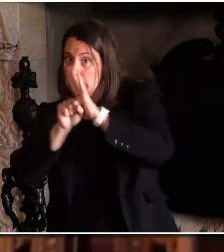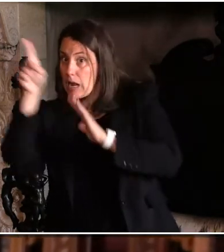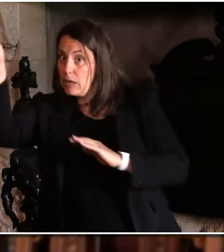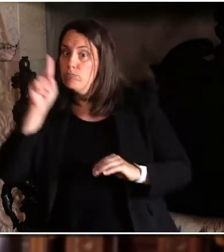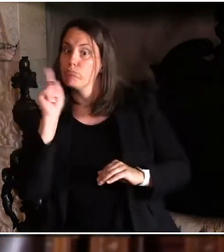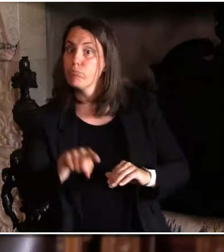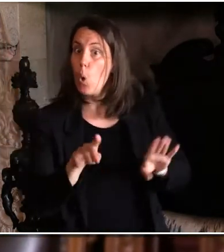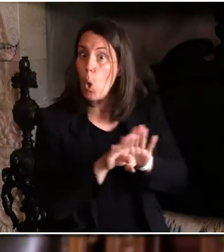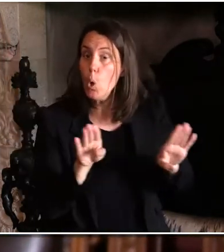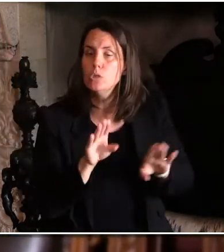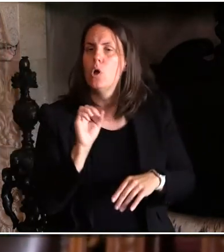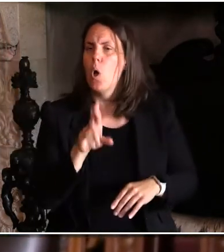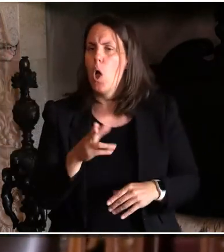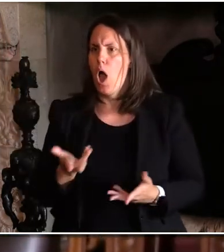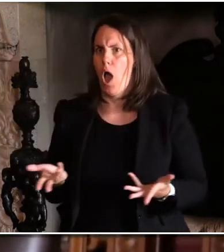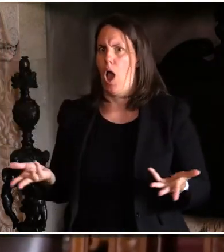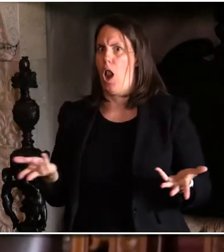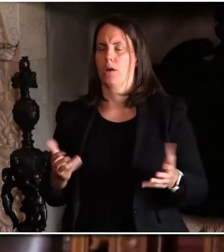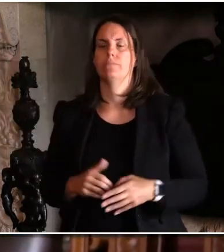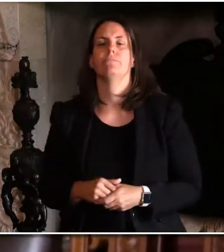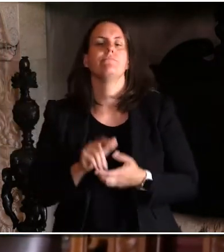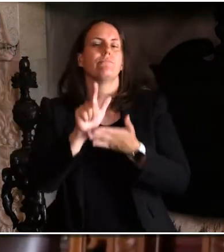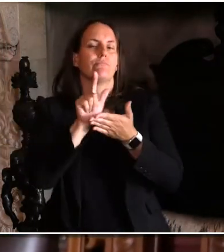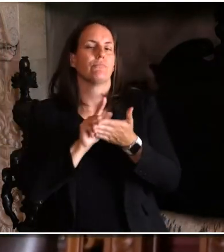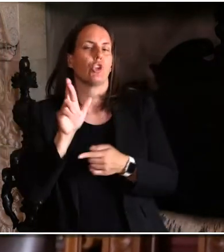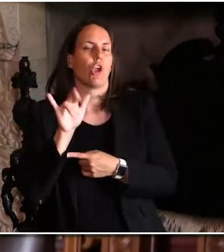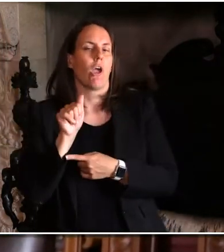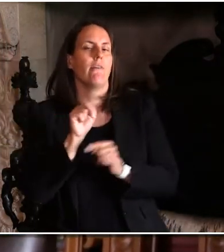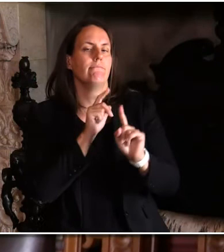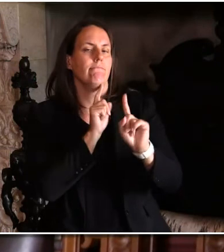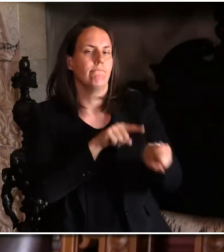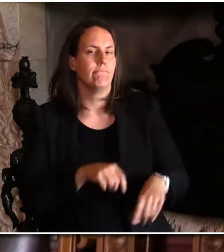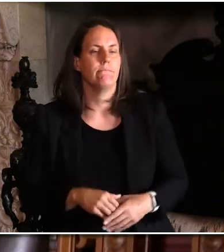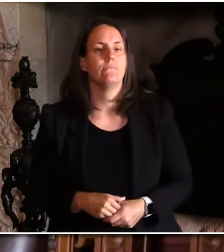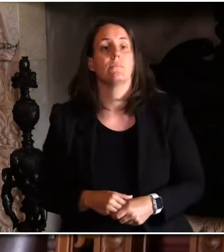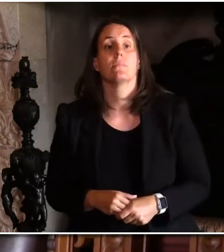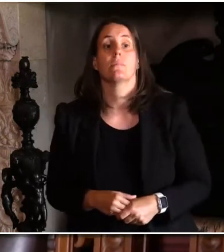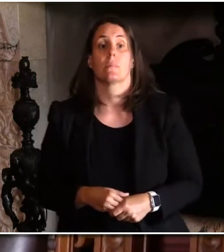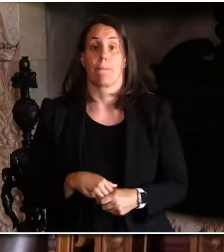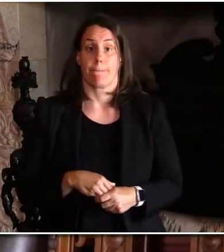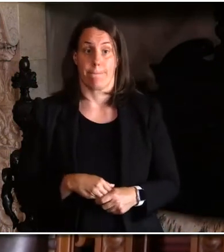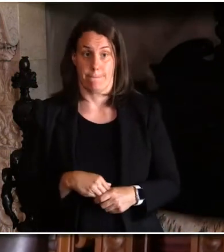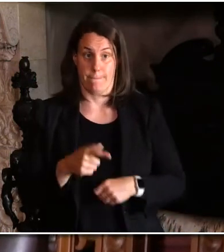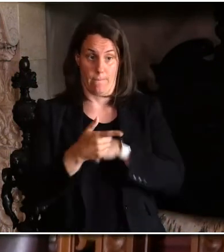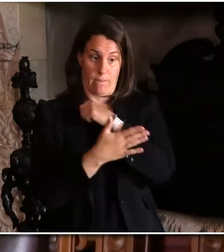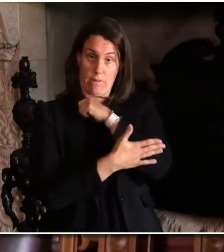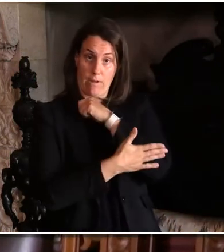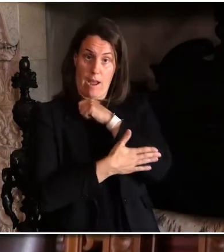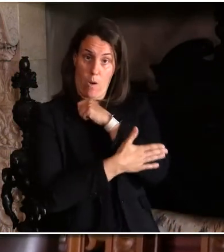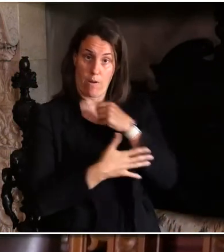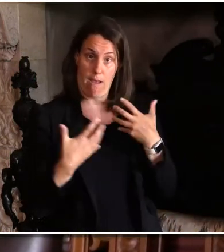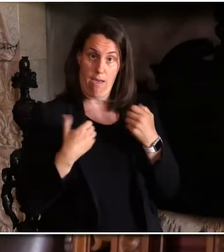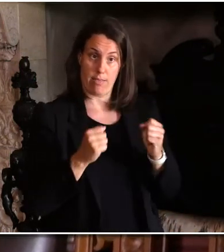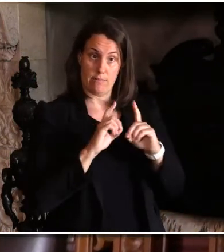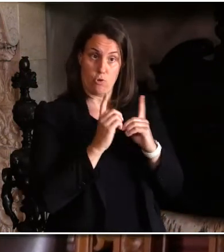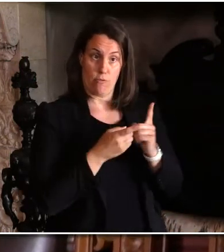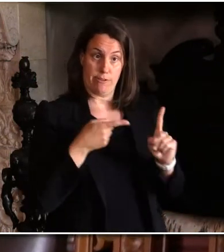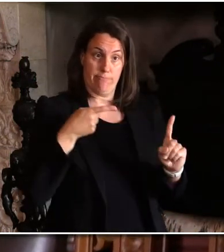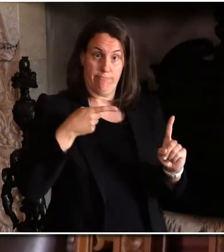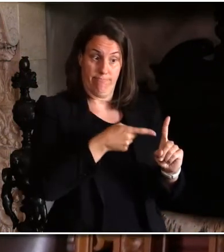can answer that question for the governor. So the County Health Department has authority to close down businesses. That was